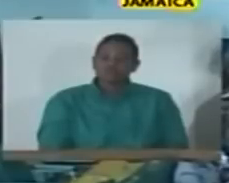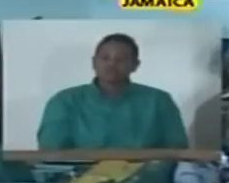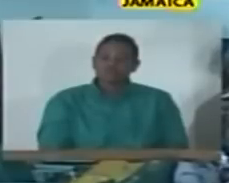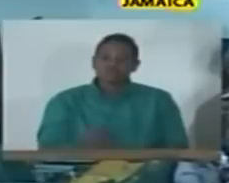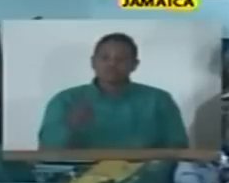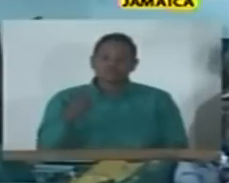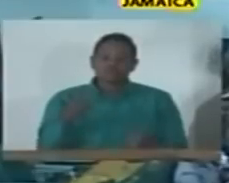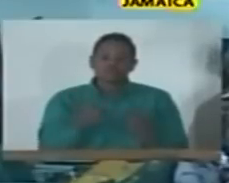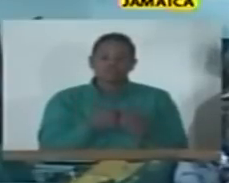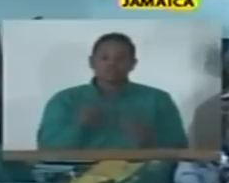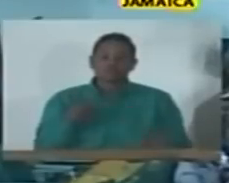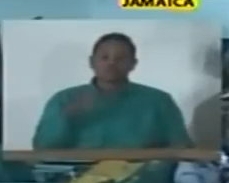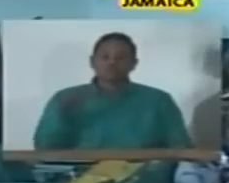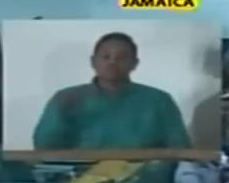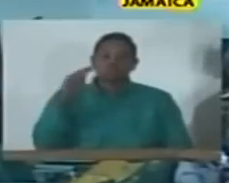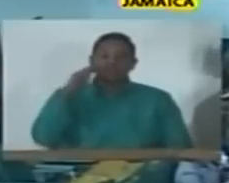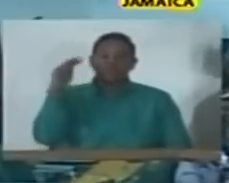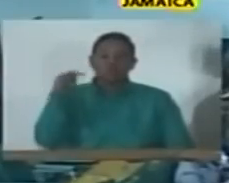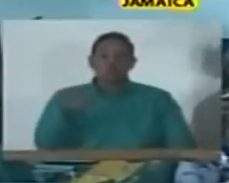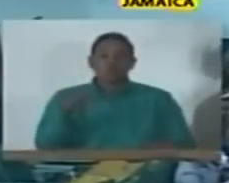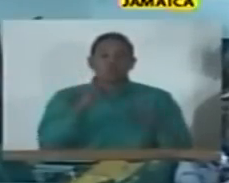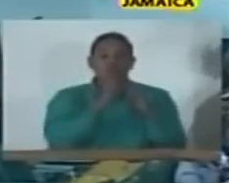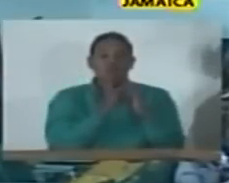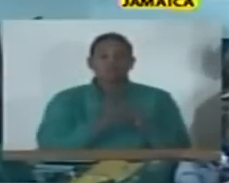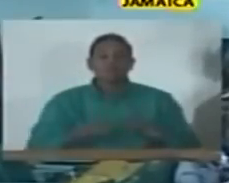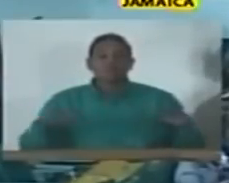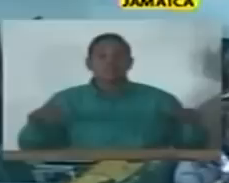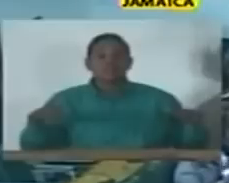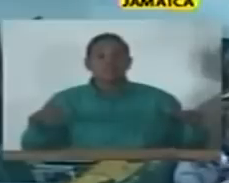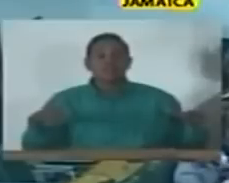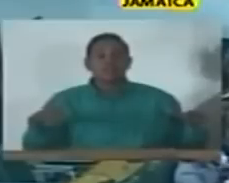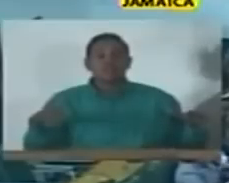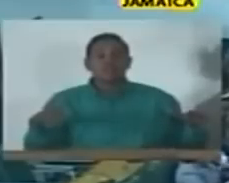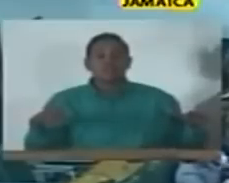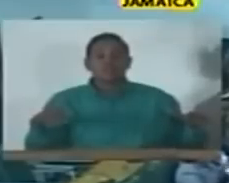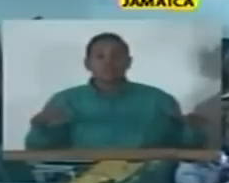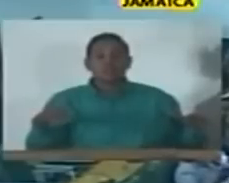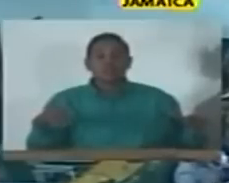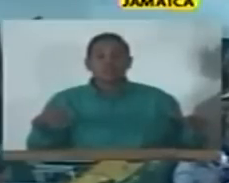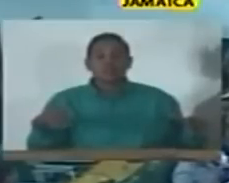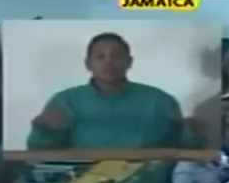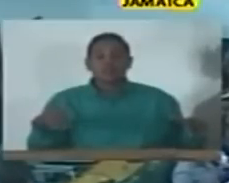the opportunity to even look at the amendments. And if respectfully,